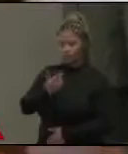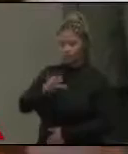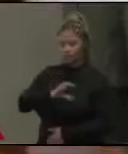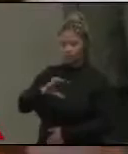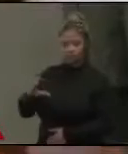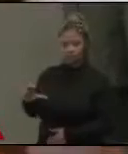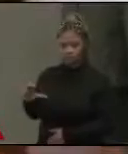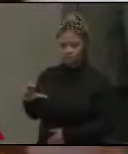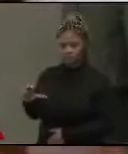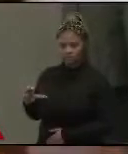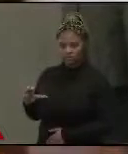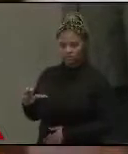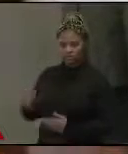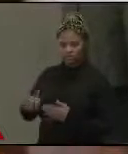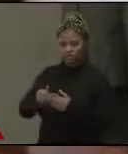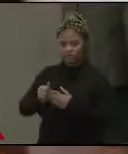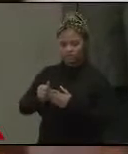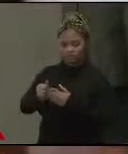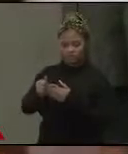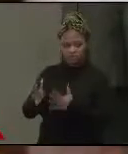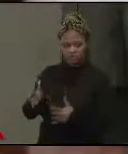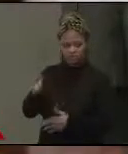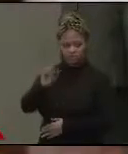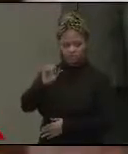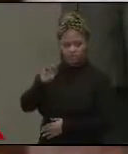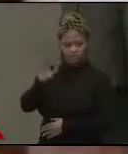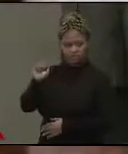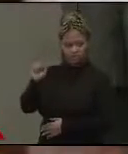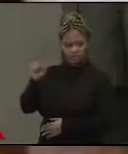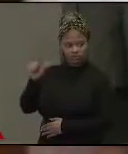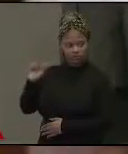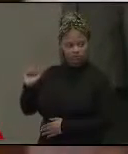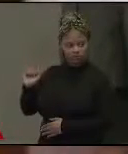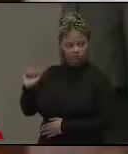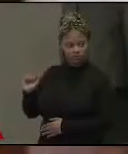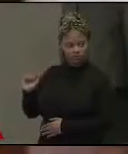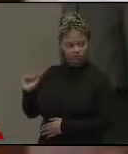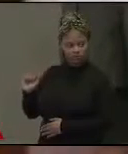The leadership kaSalga. Hey, chaos iba.